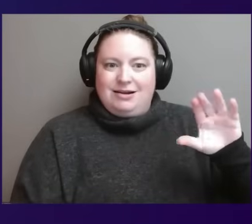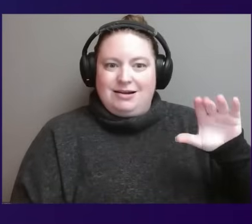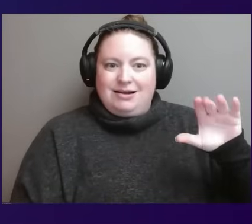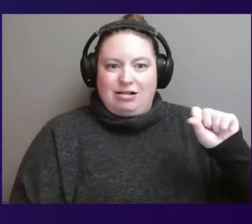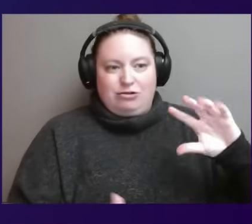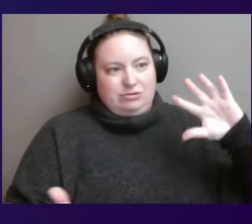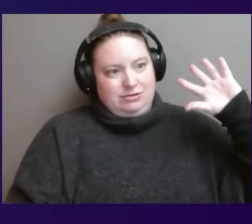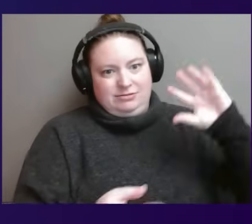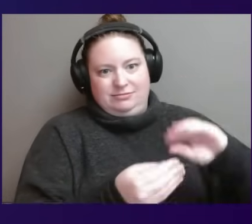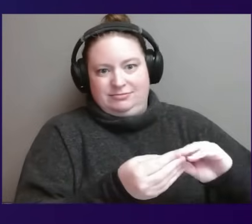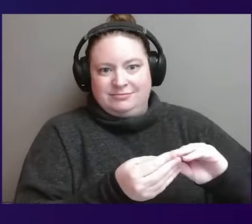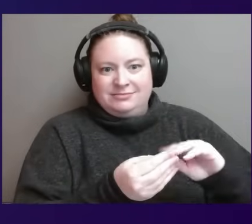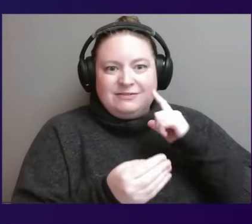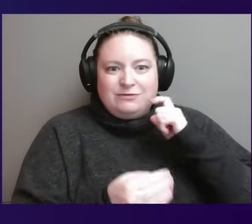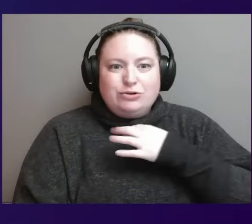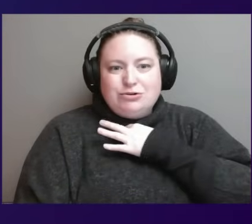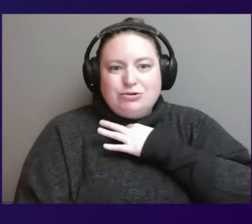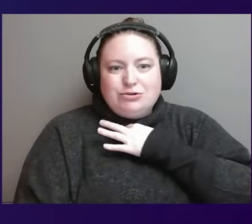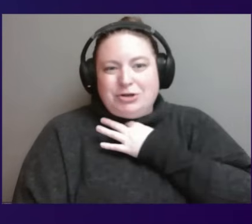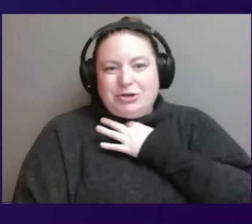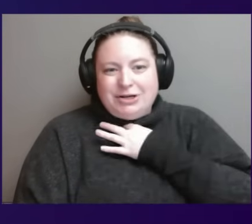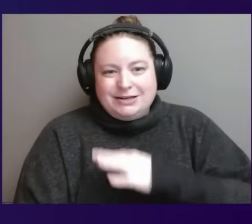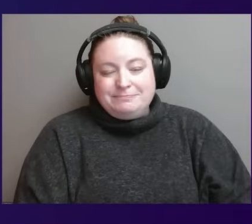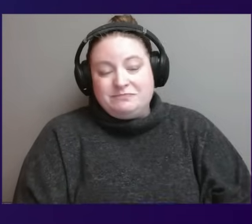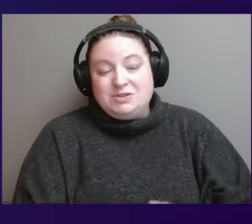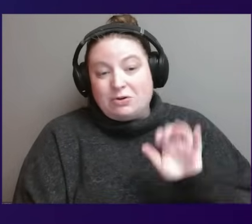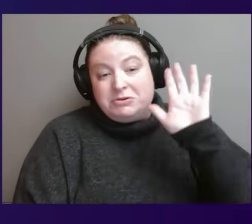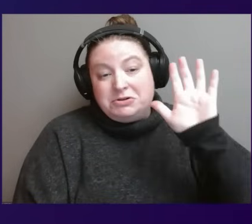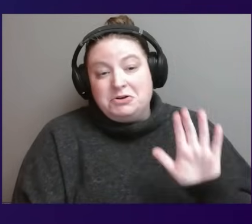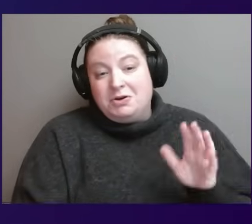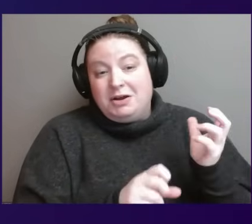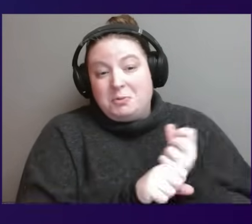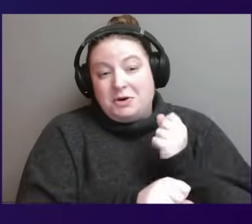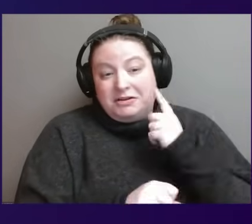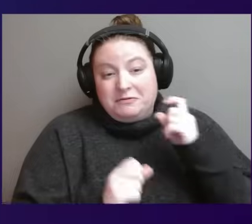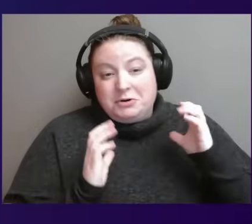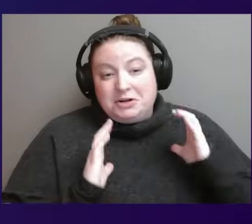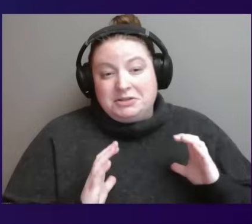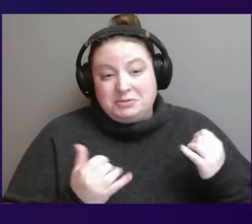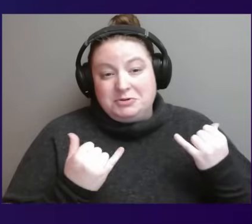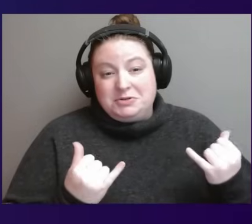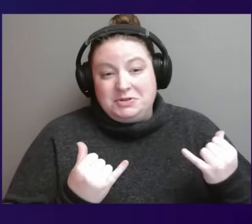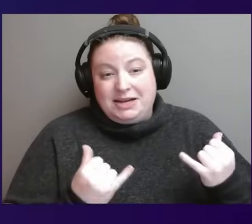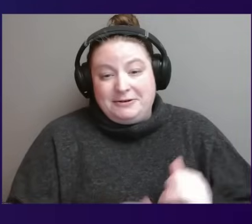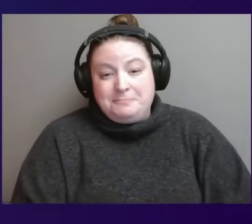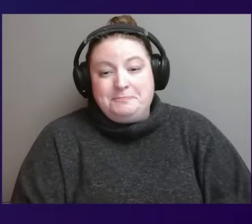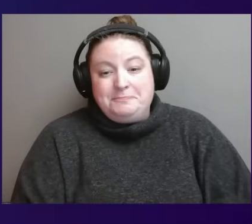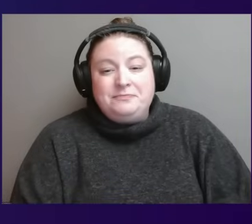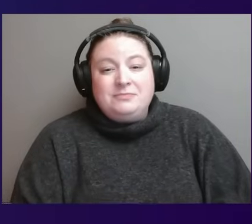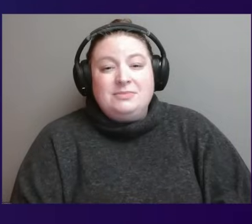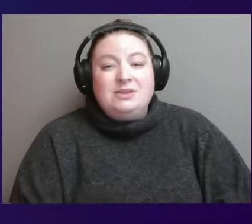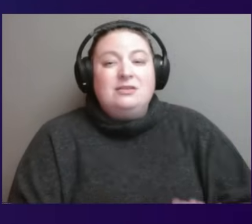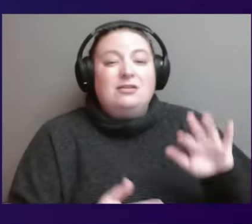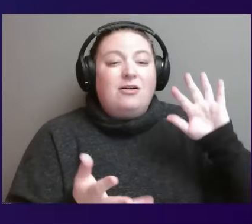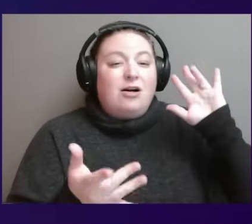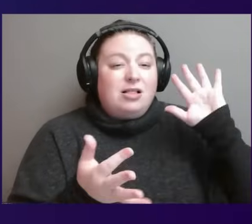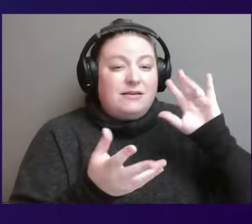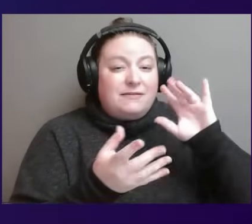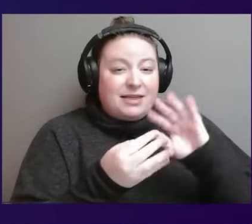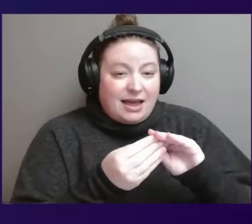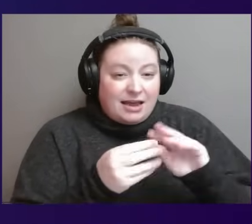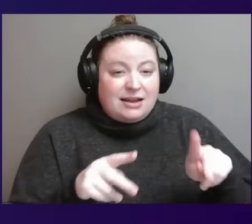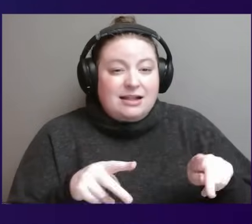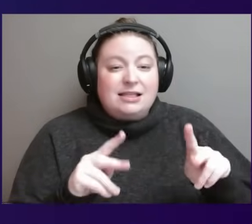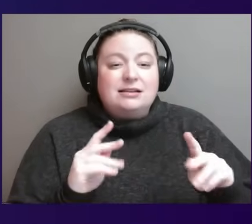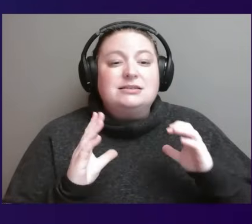query. Yeah. So it's, I think, a great win for customers today. I think all of that lets customers focus on higher